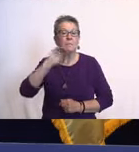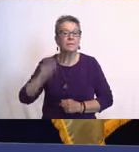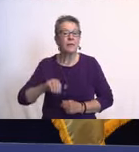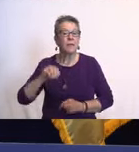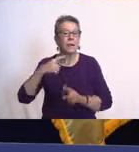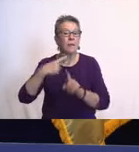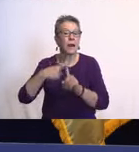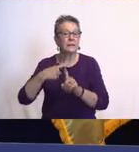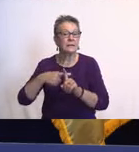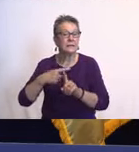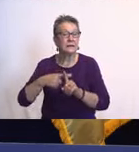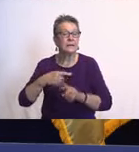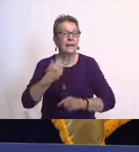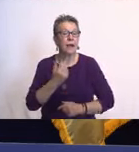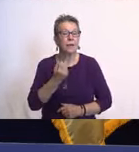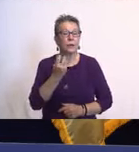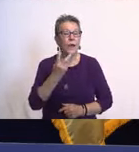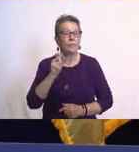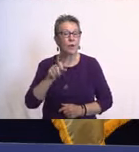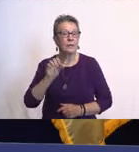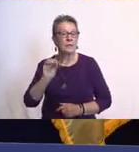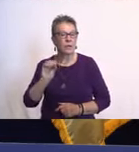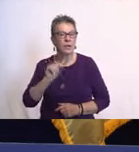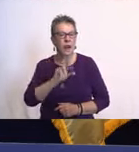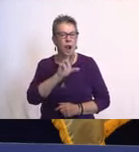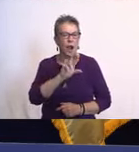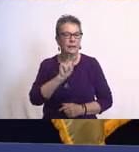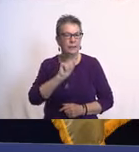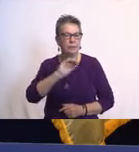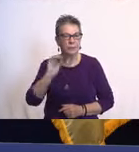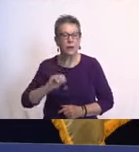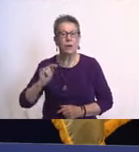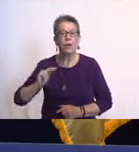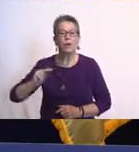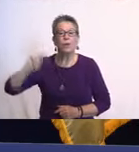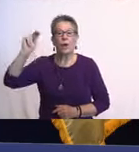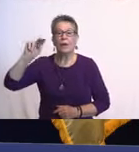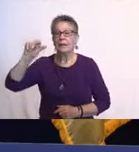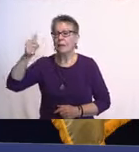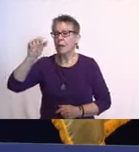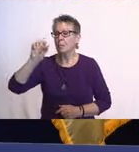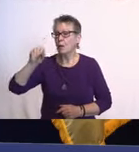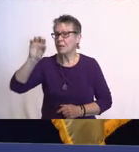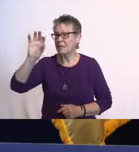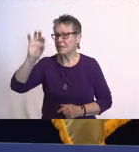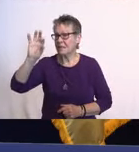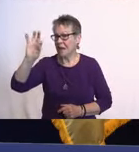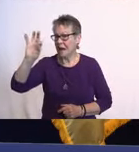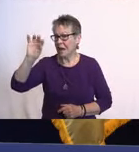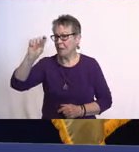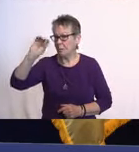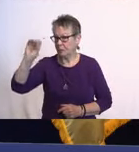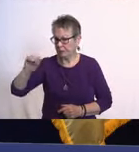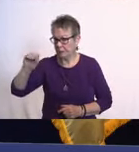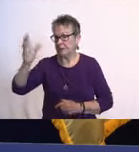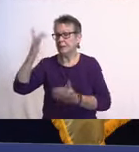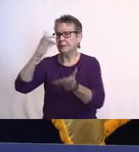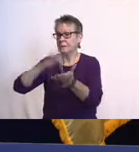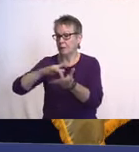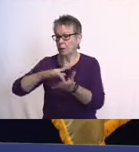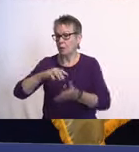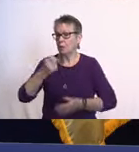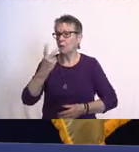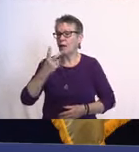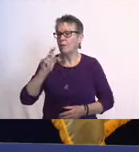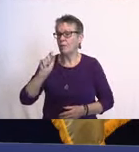12.0%. The northern part of the state reports 10.09%. The central part of the state,